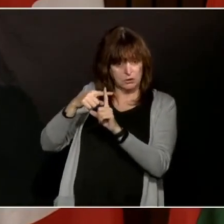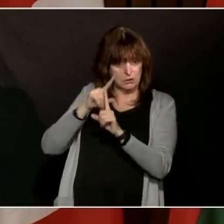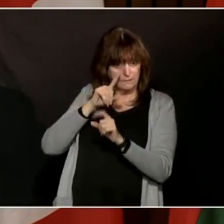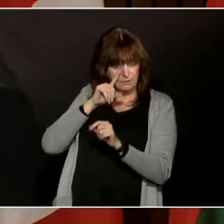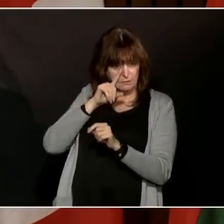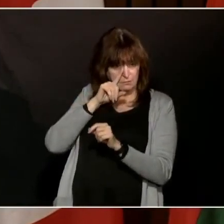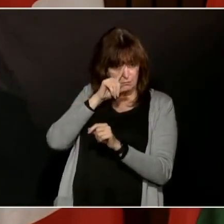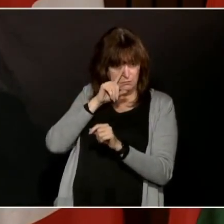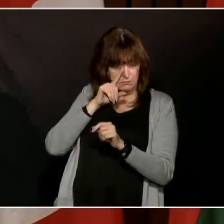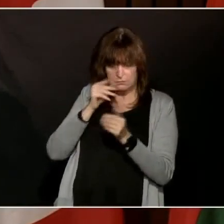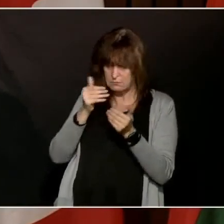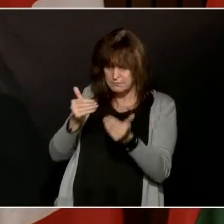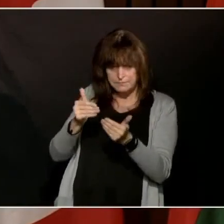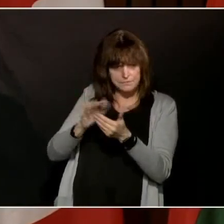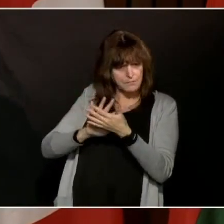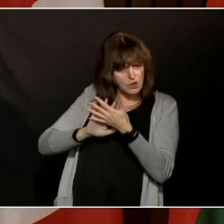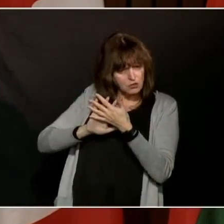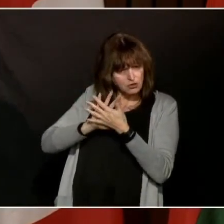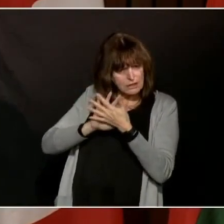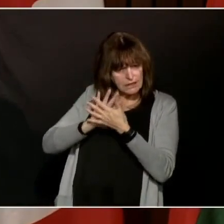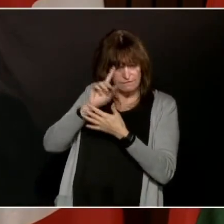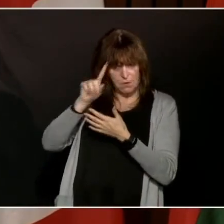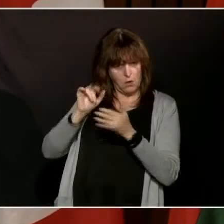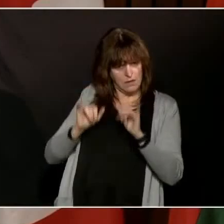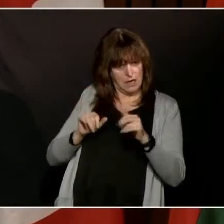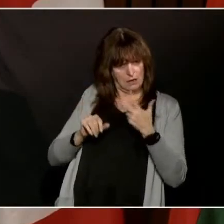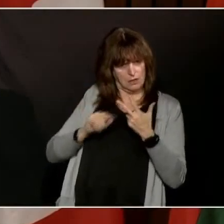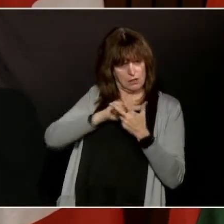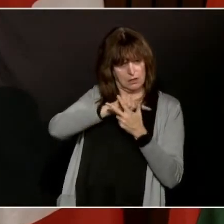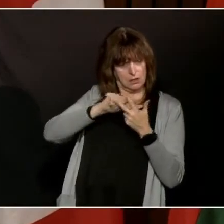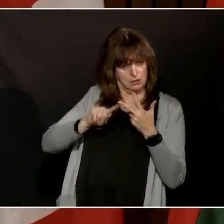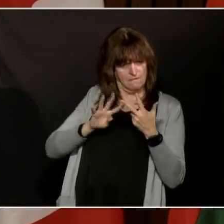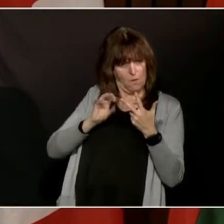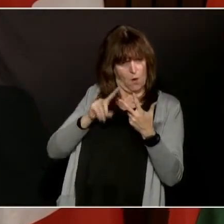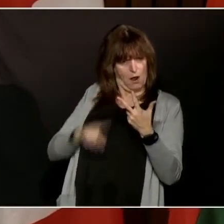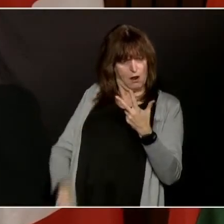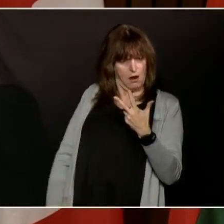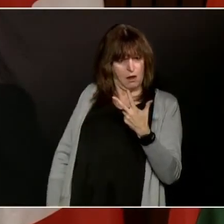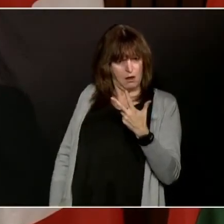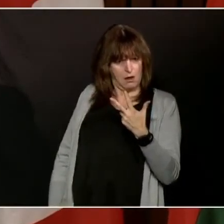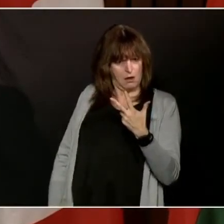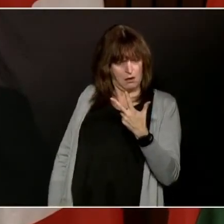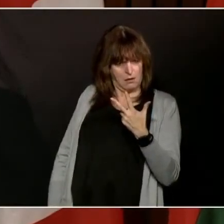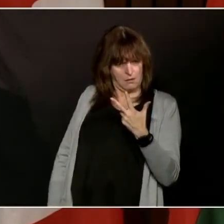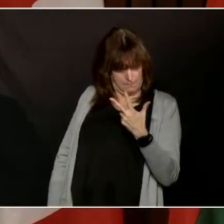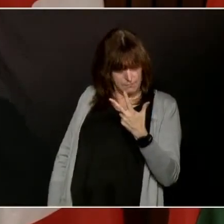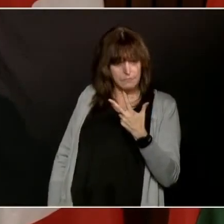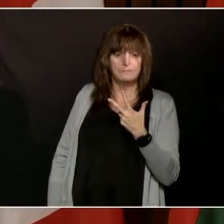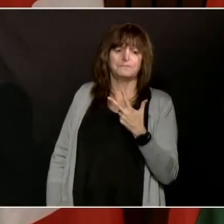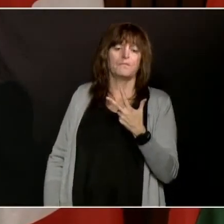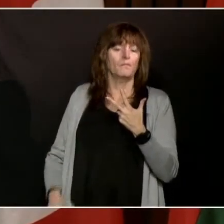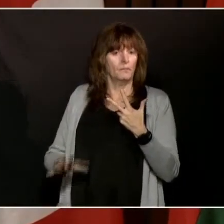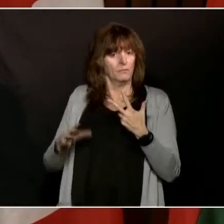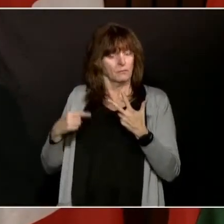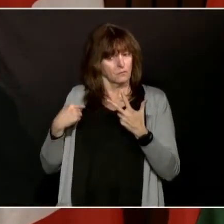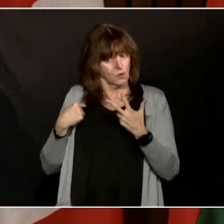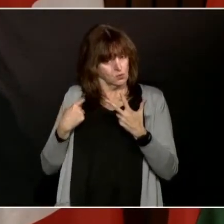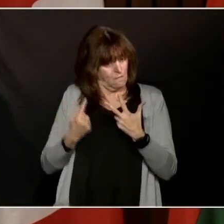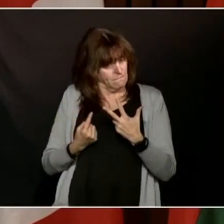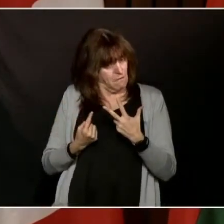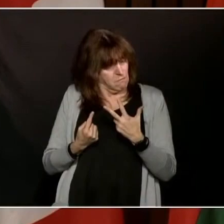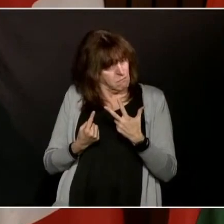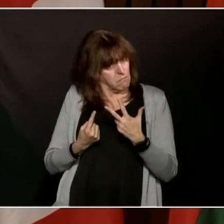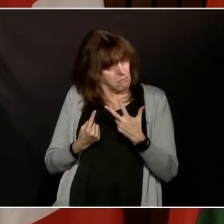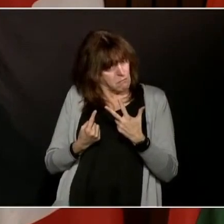the variant or this mutation 501 mutation. This is already underway, and routine reporting will be